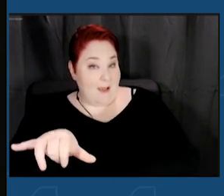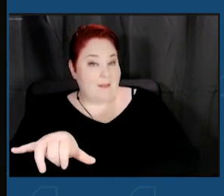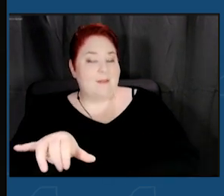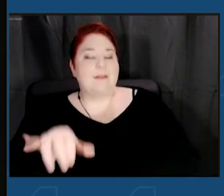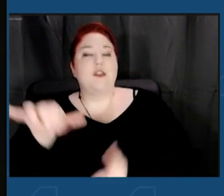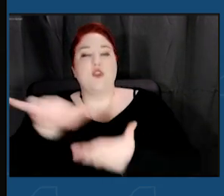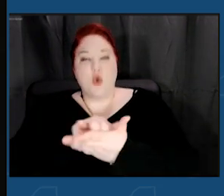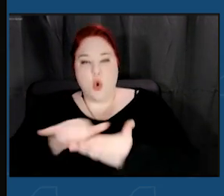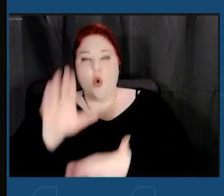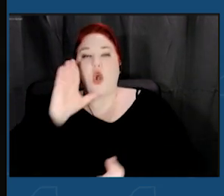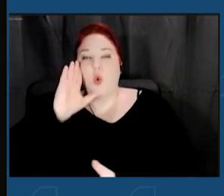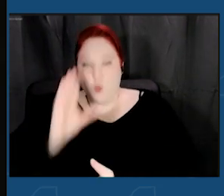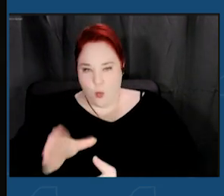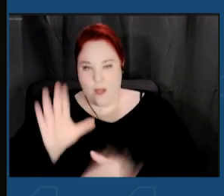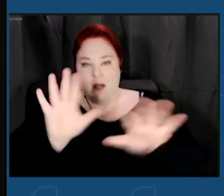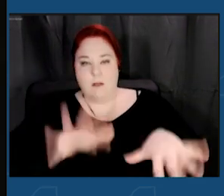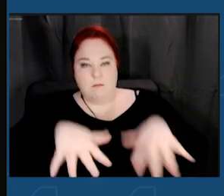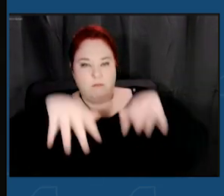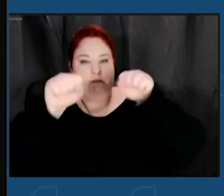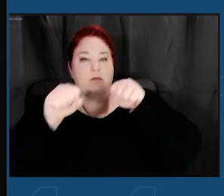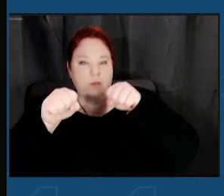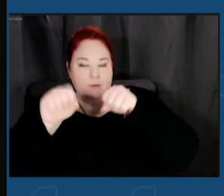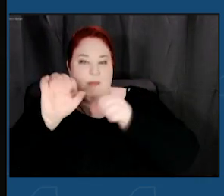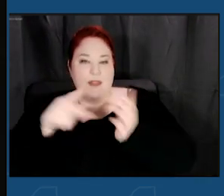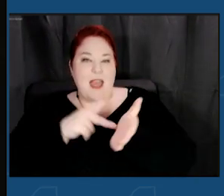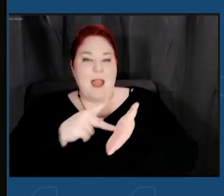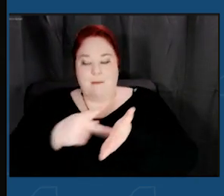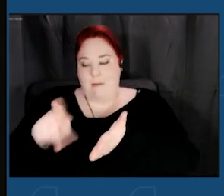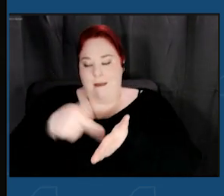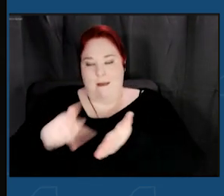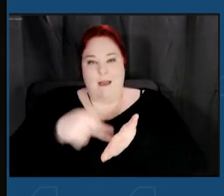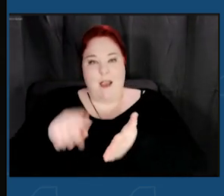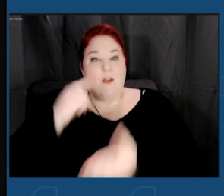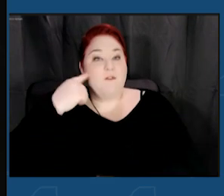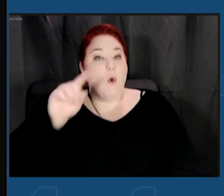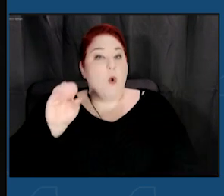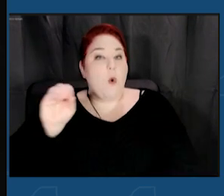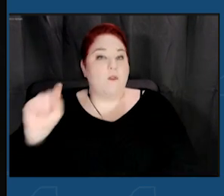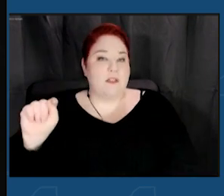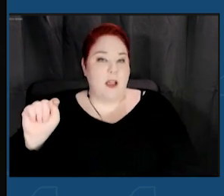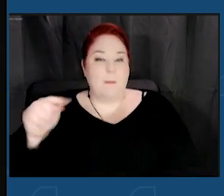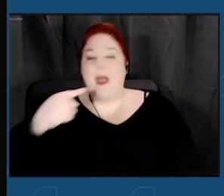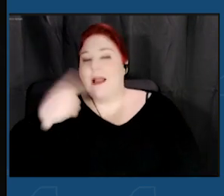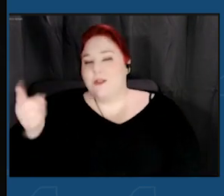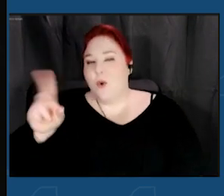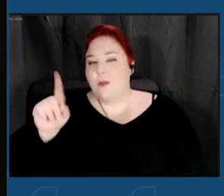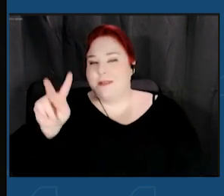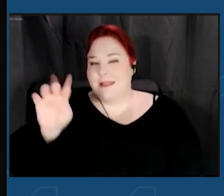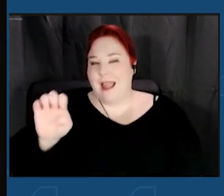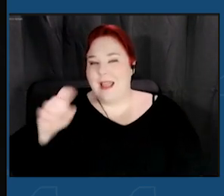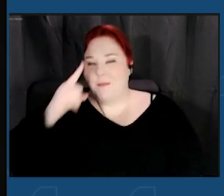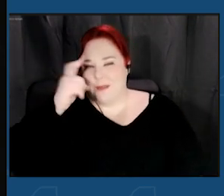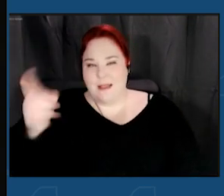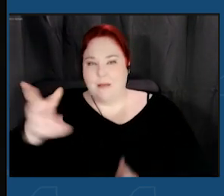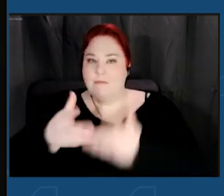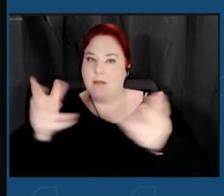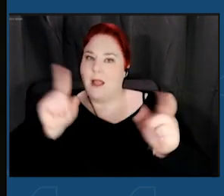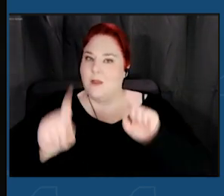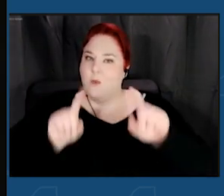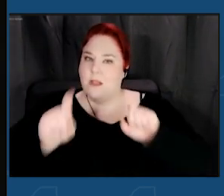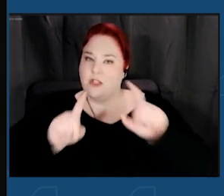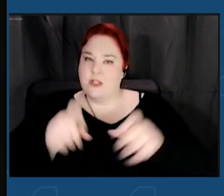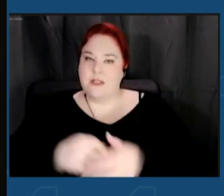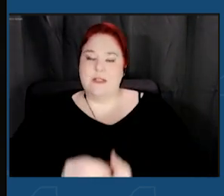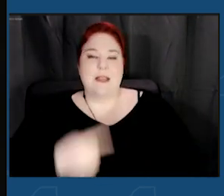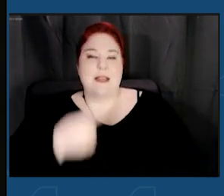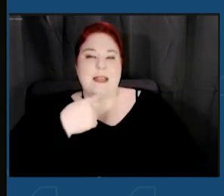the cost of extra overtime you're paying. And I said this to Dave because he had a lot of questions. I said, I believe,